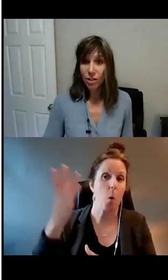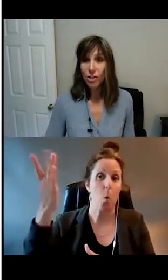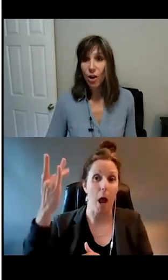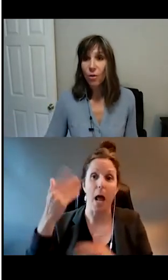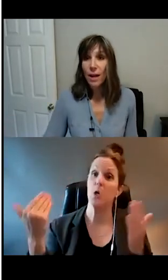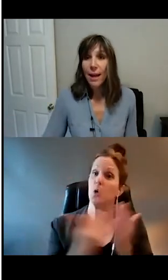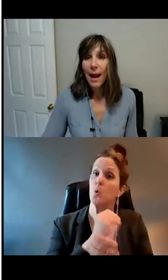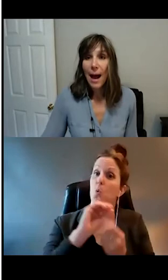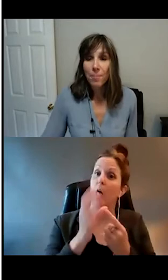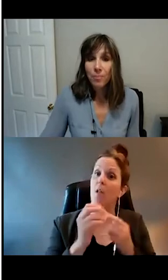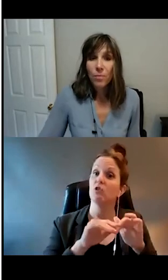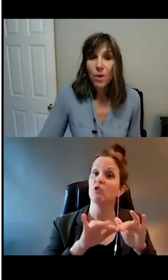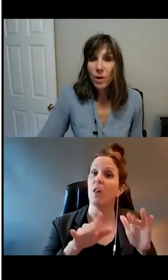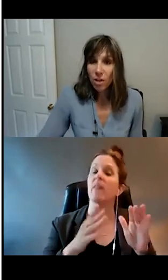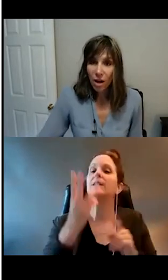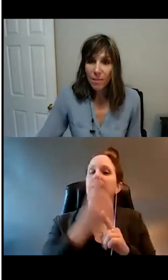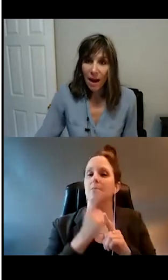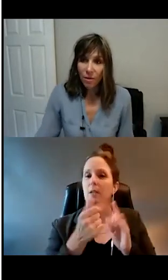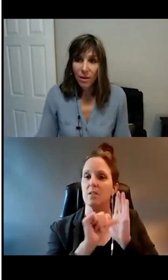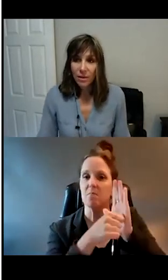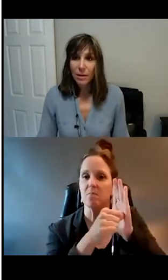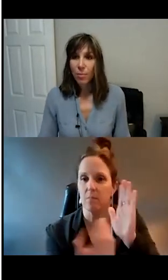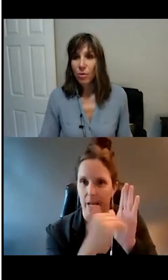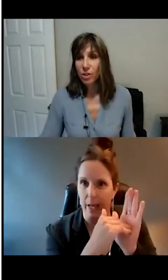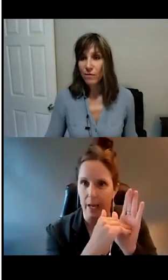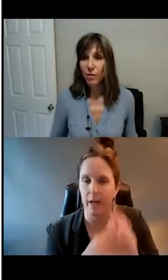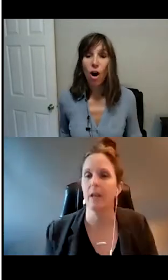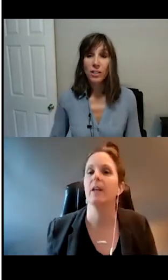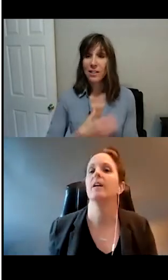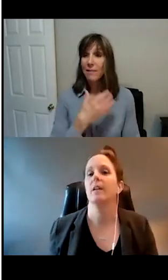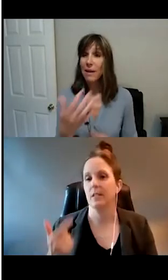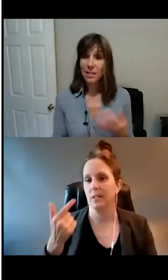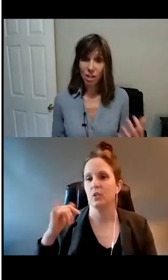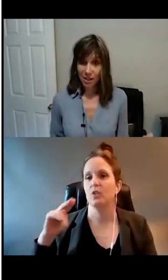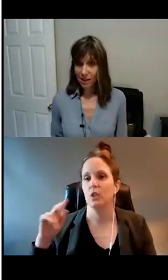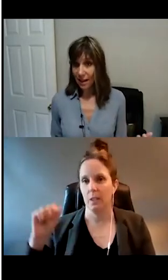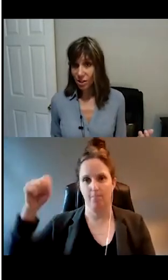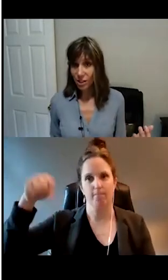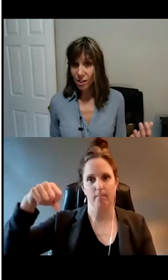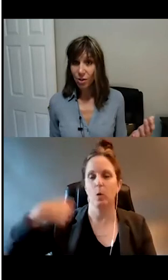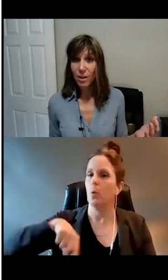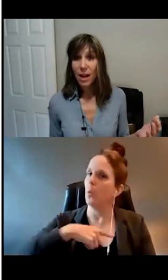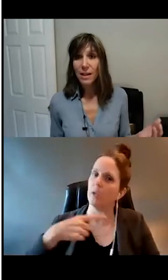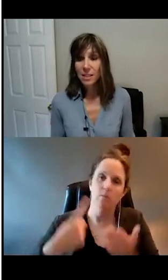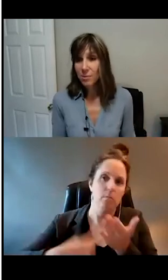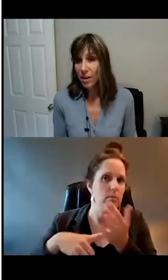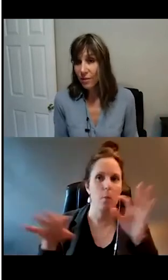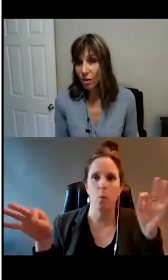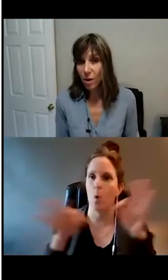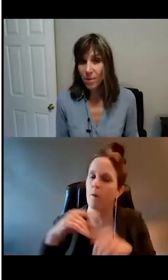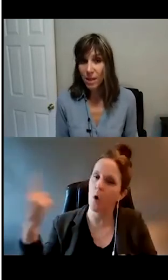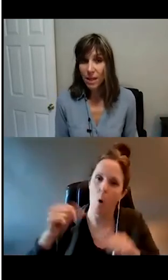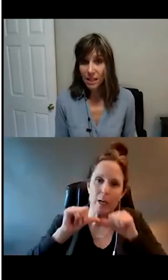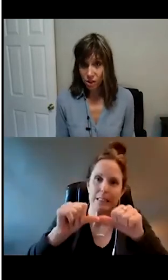Okay, good. So we talked about the importance of constant messaging, actually. So a